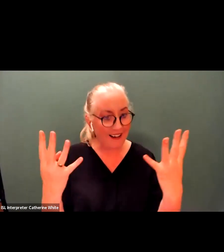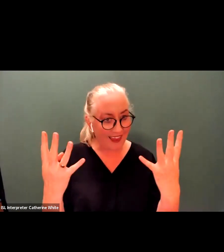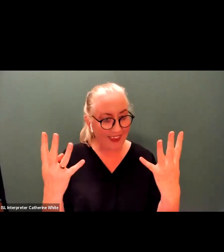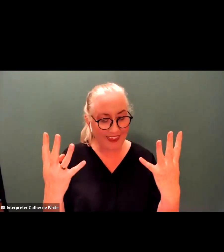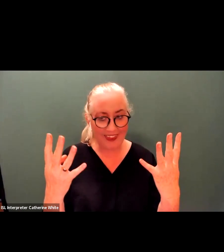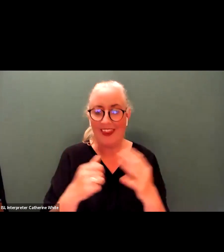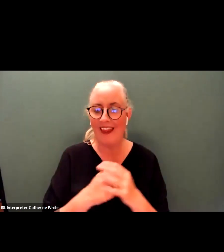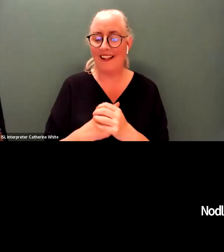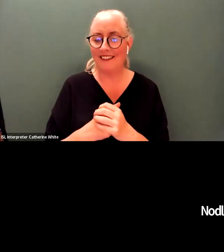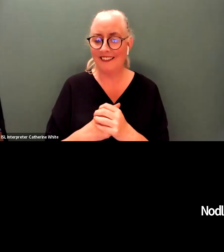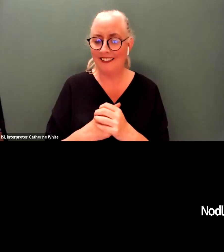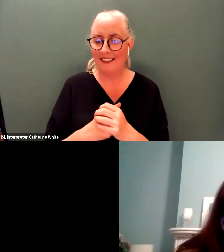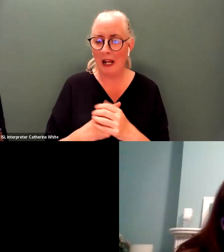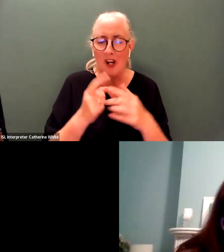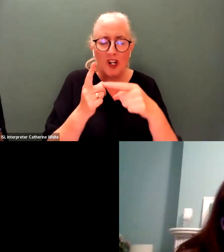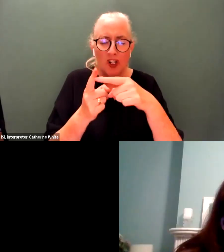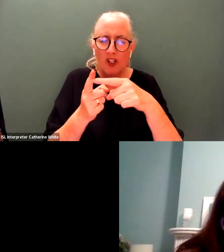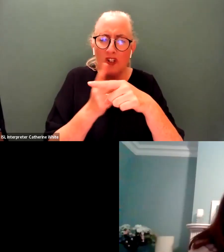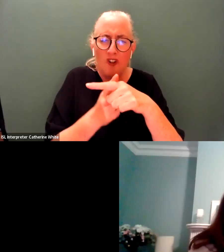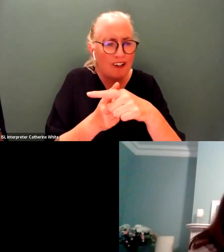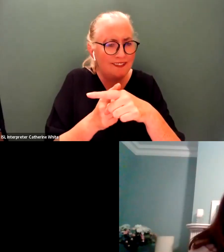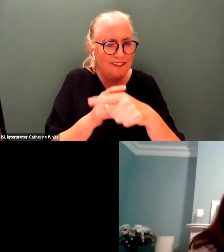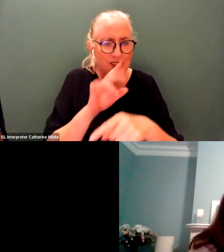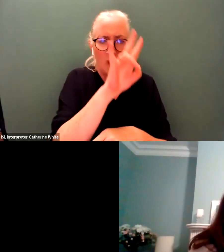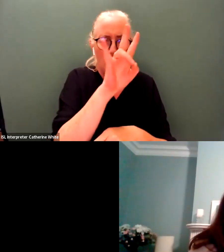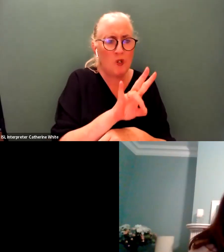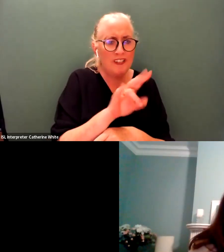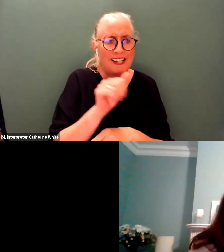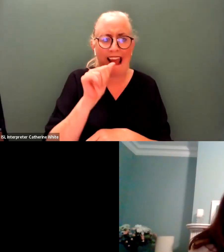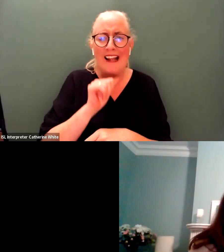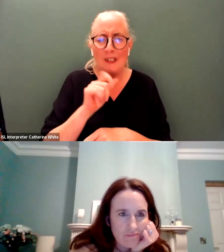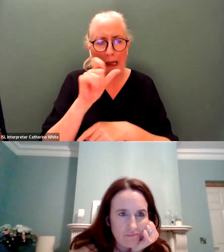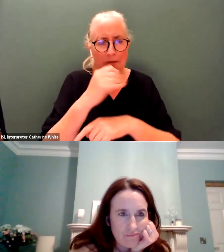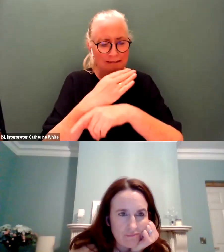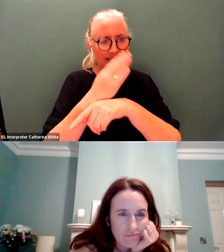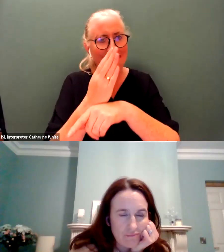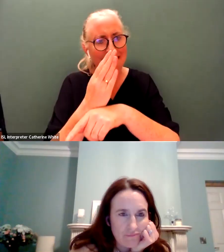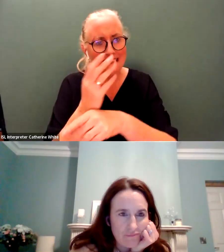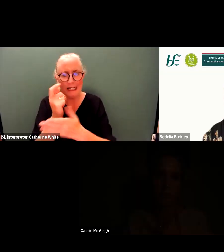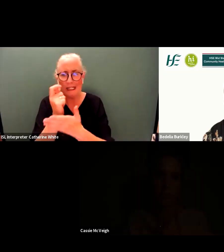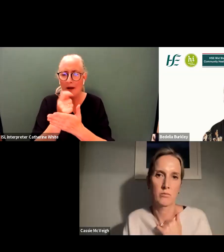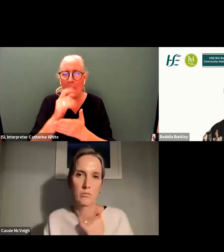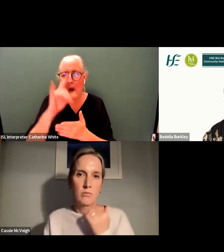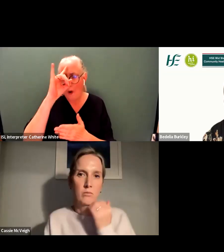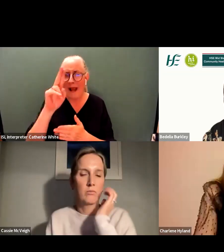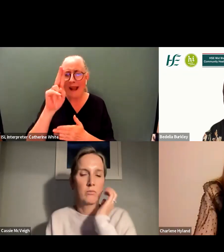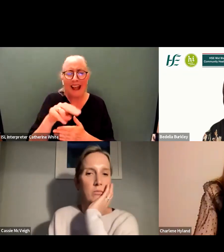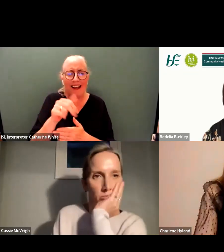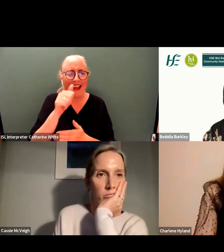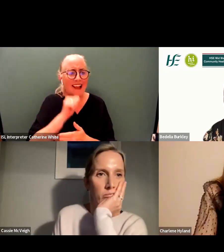have a short Q&A session. We're just running out a little bit out of time, but hopefully we'll get to ask a few questions that have come up